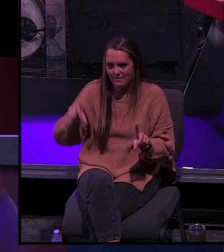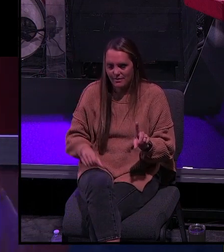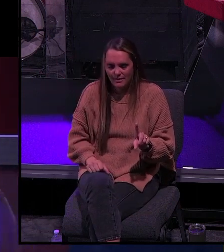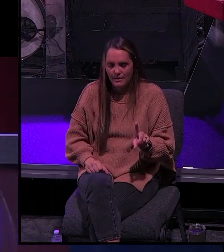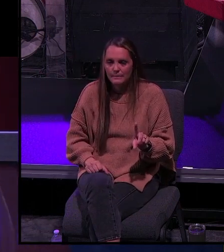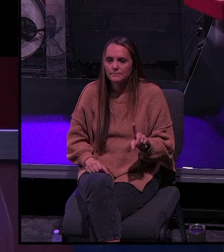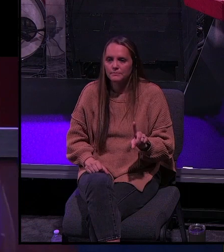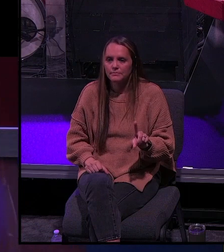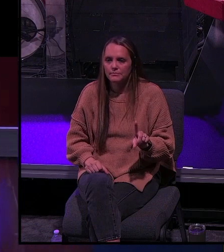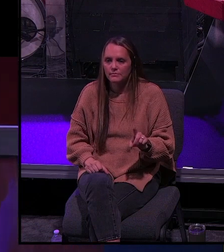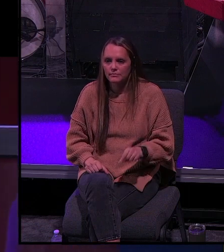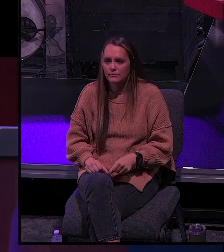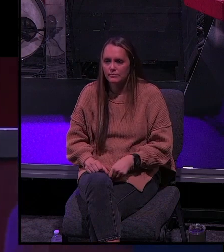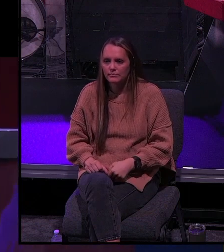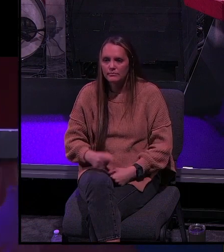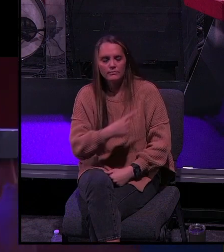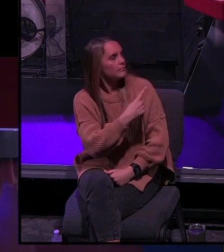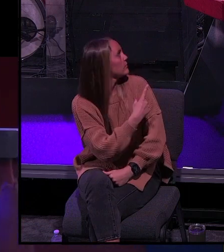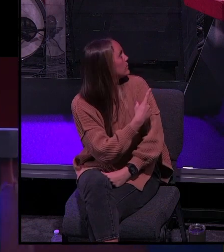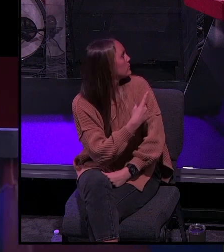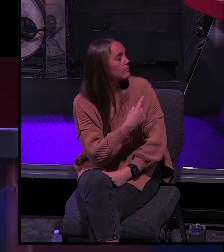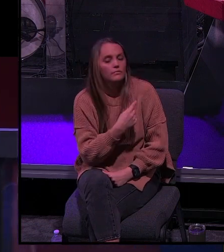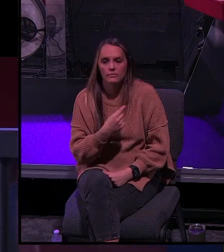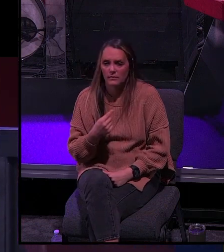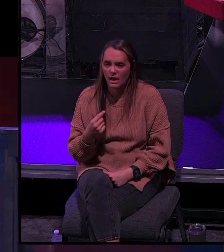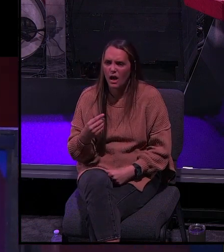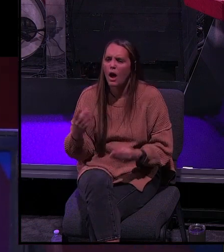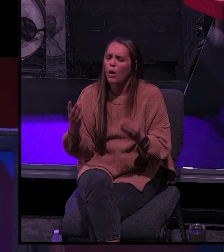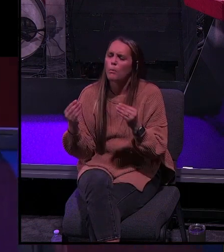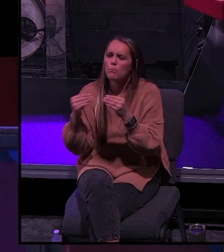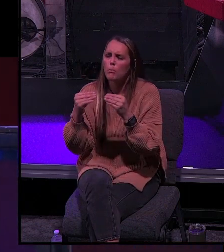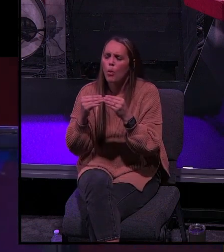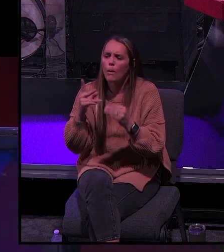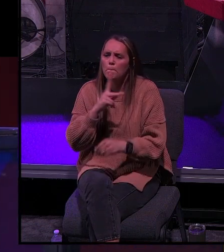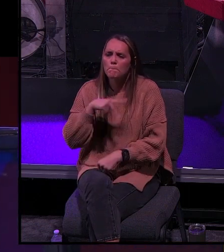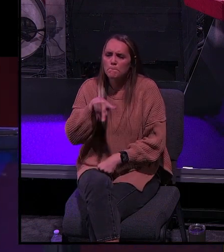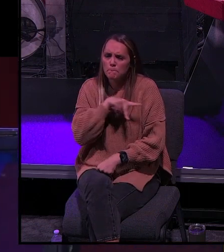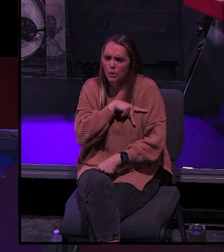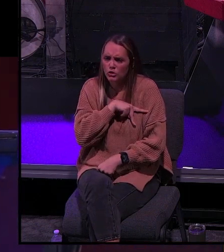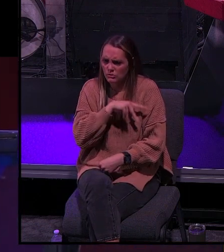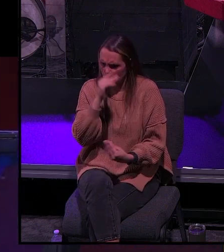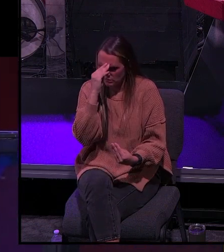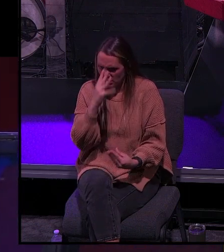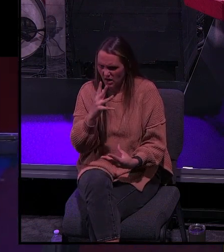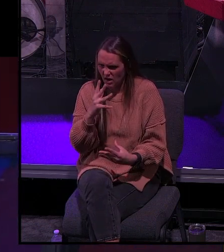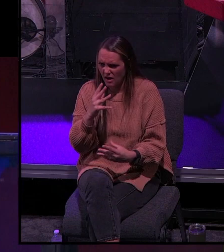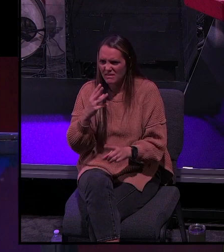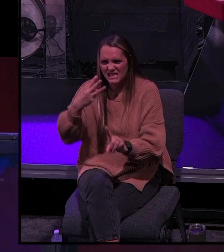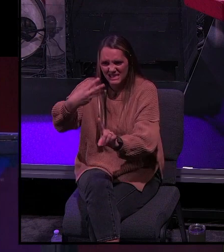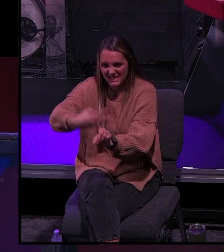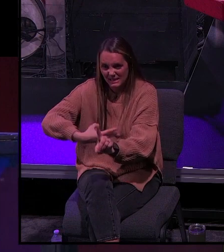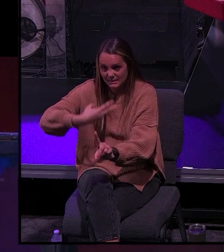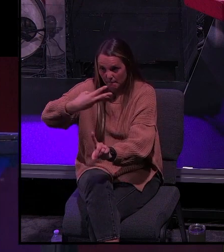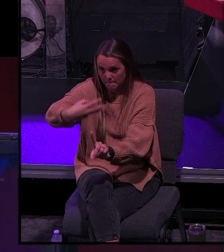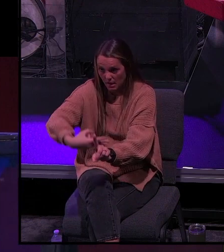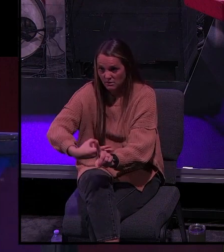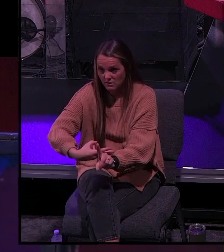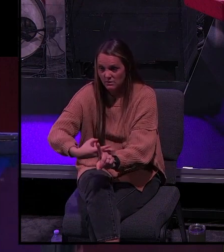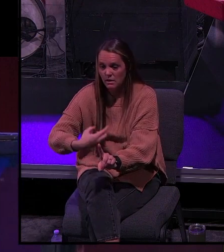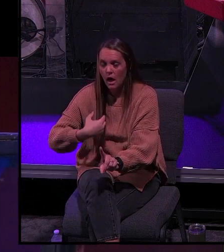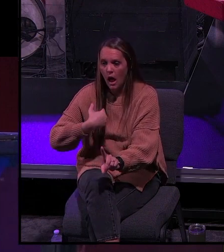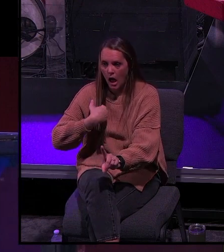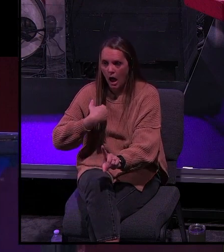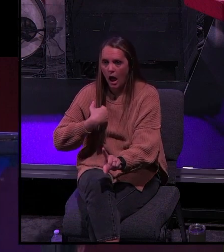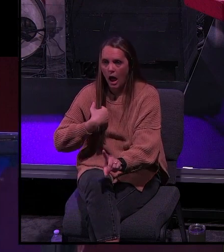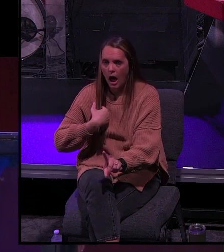On a more personal even note, every 6 months, I go through this kind of journey